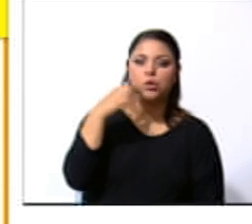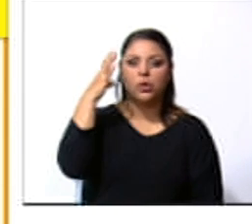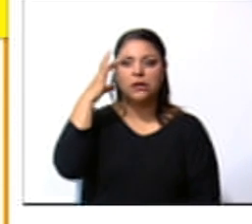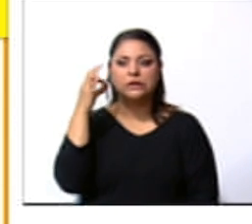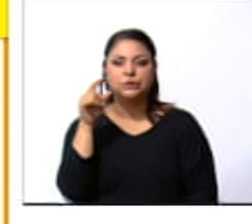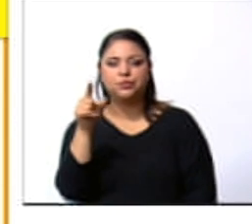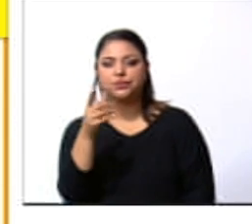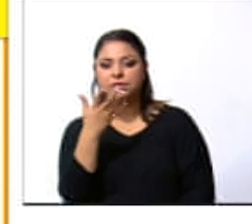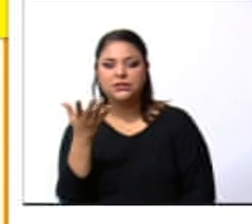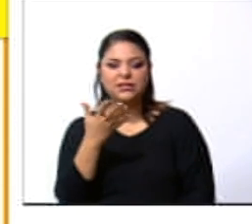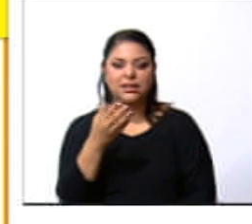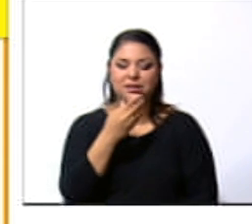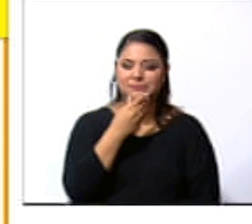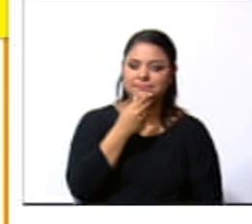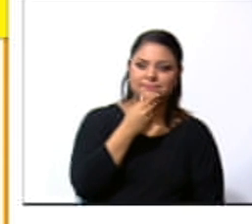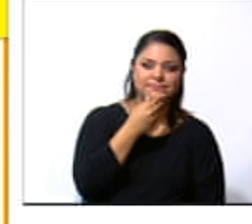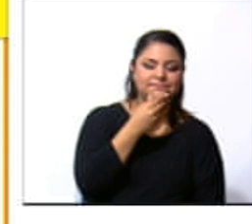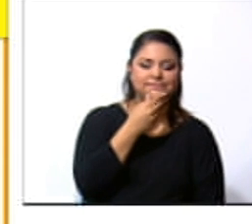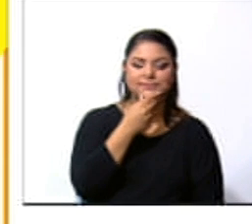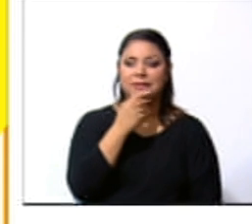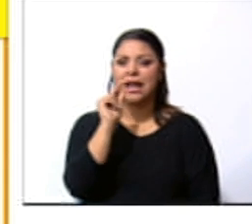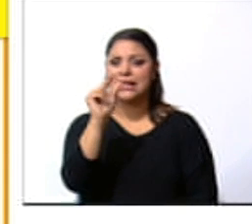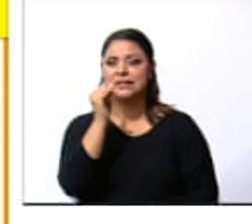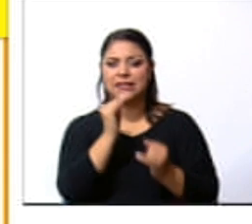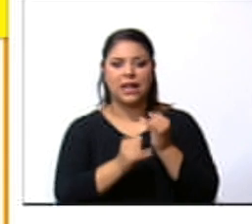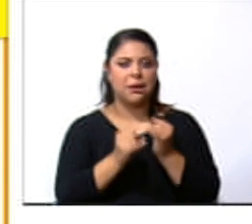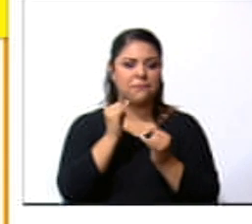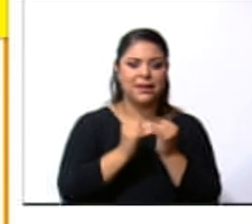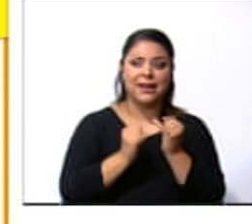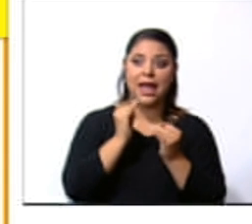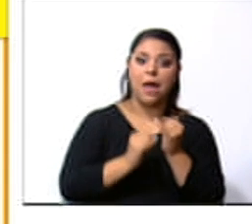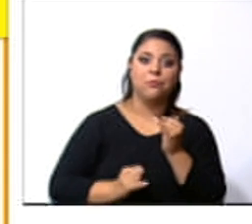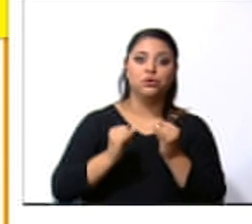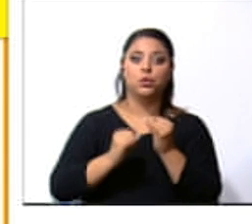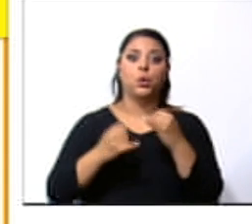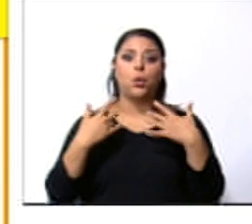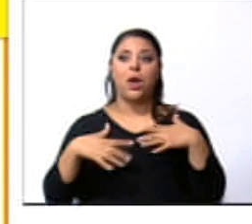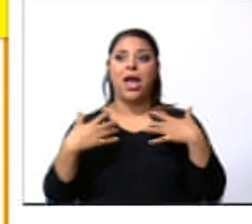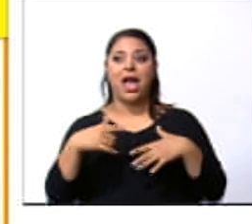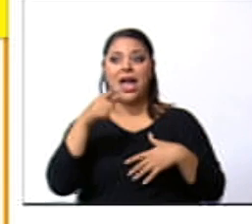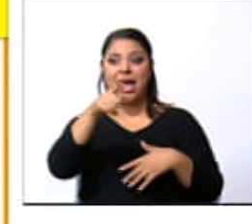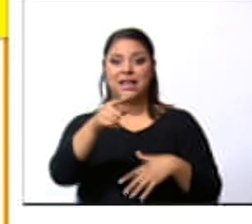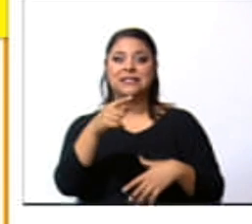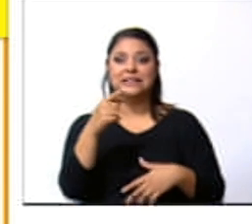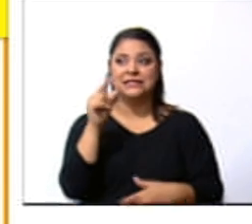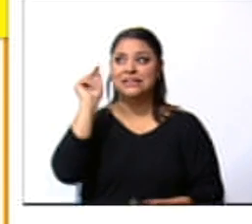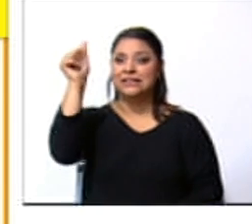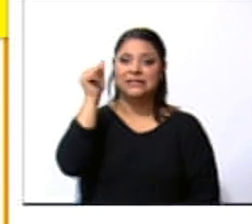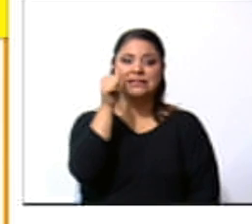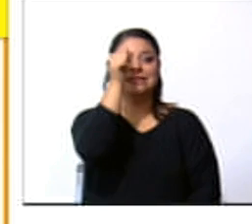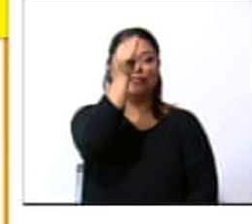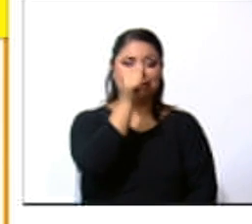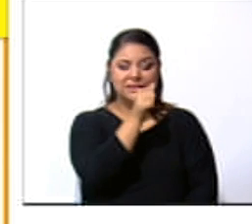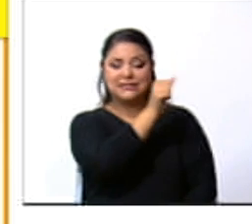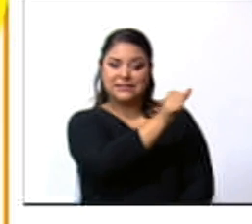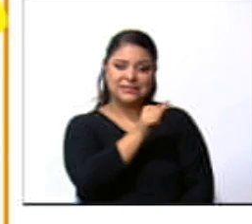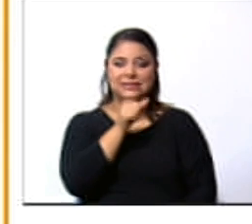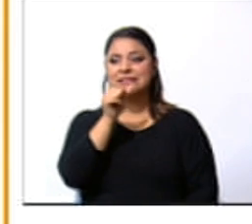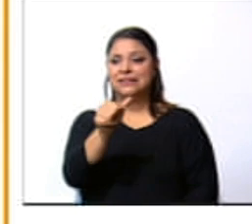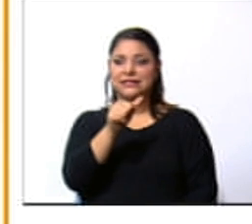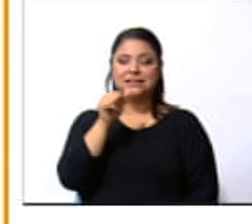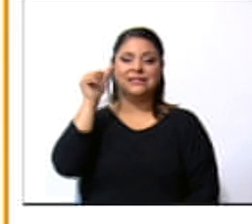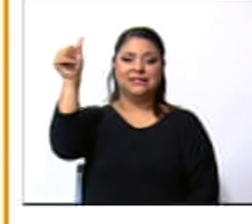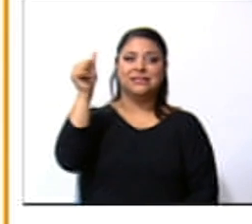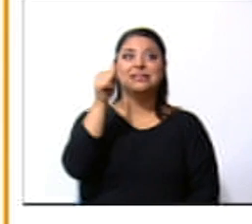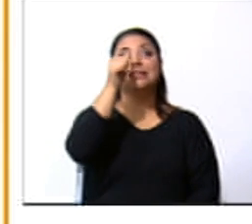one. Okay, I'm almost done. About to finish. And this one, I'm gonna press this one, that one. This one right